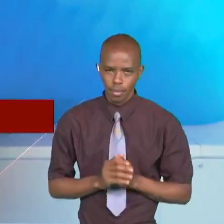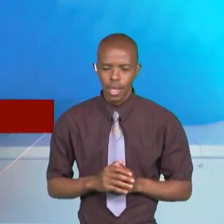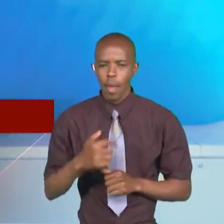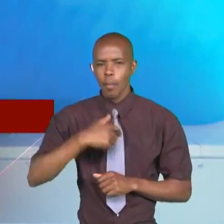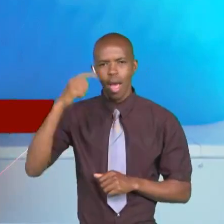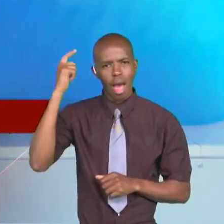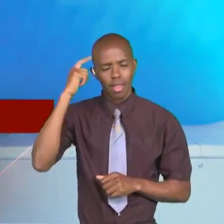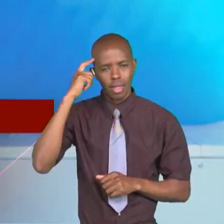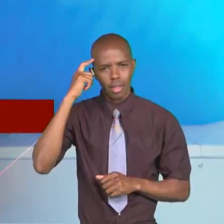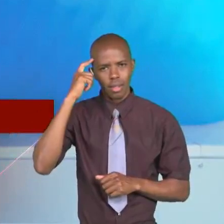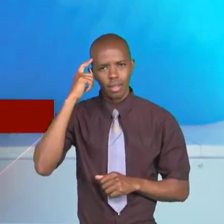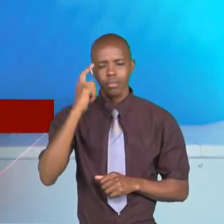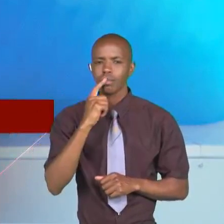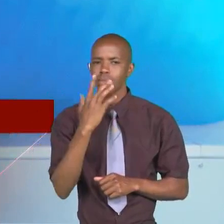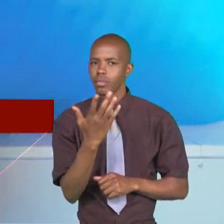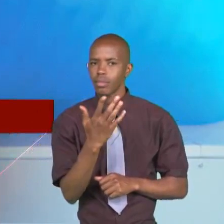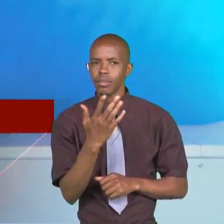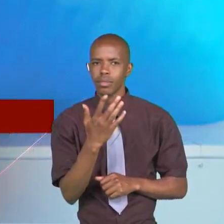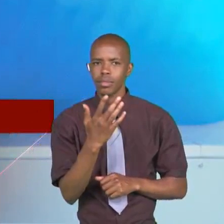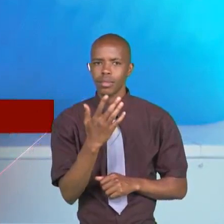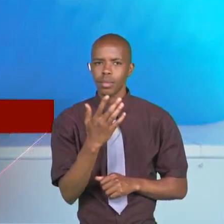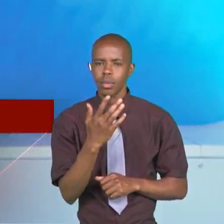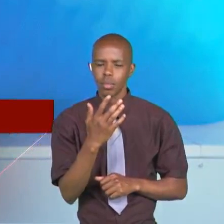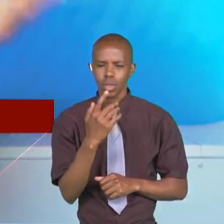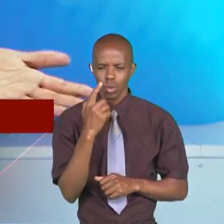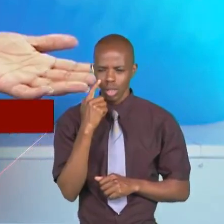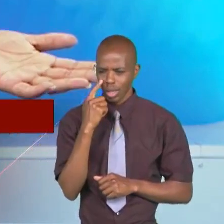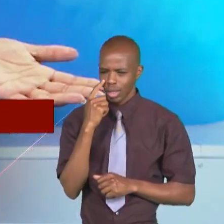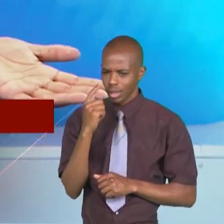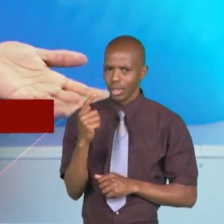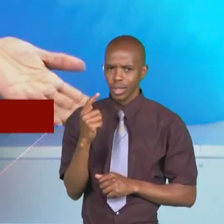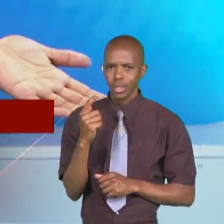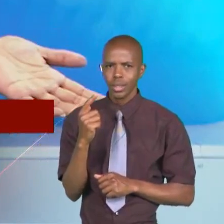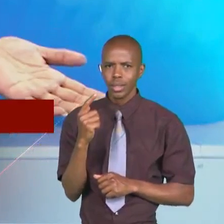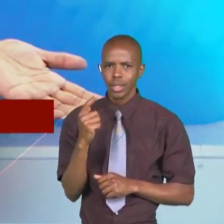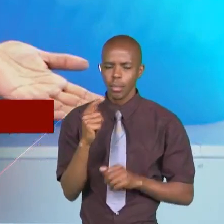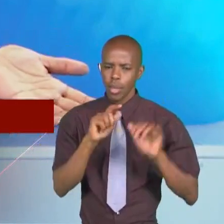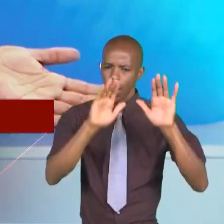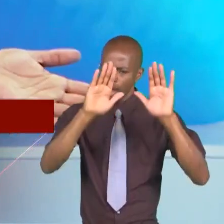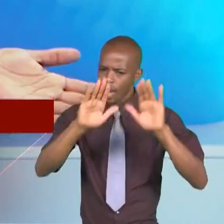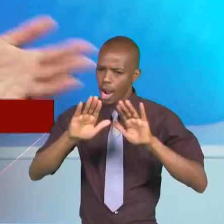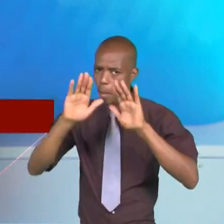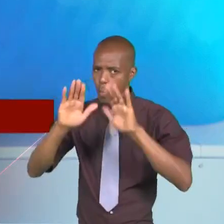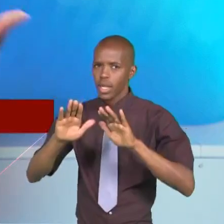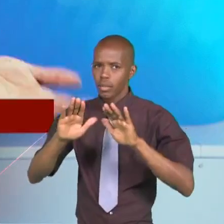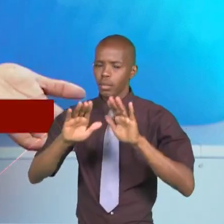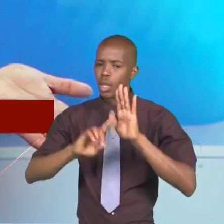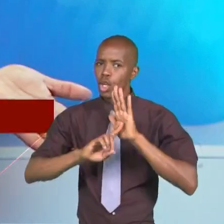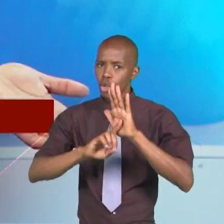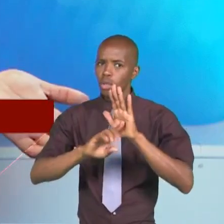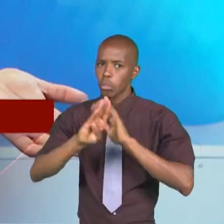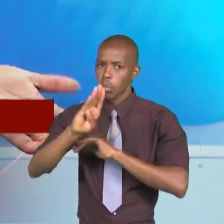think if we are to say that if we are to judge whether this campaign is a litmus test for